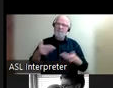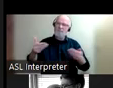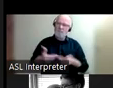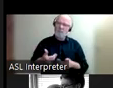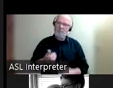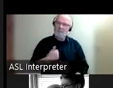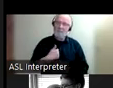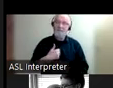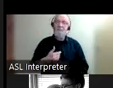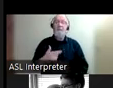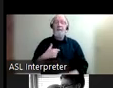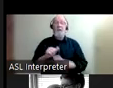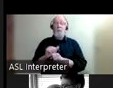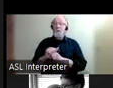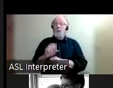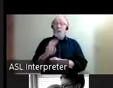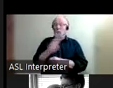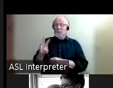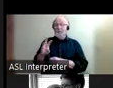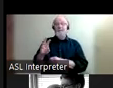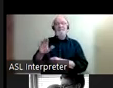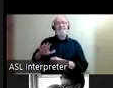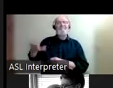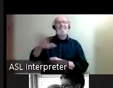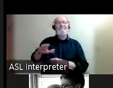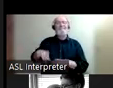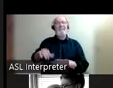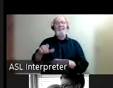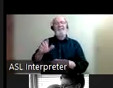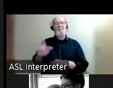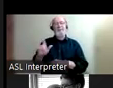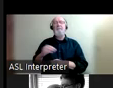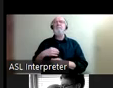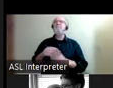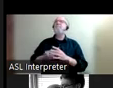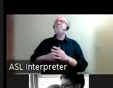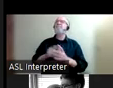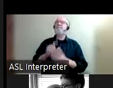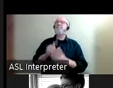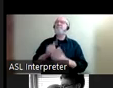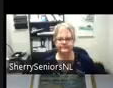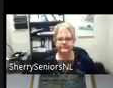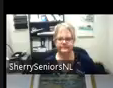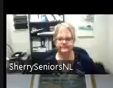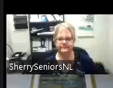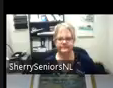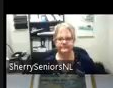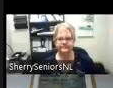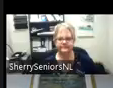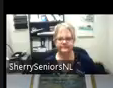I'm the Western Division Regional Librarian. I started with the organization in 2021. Prior to